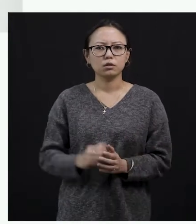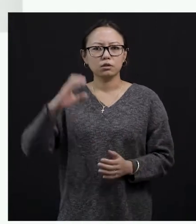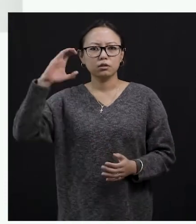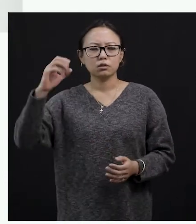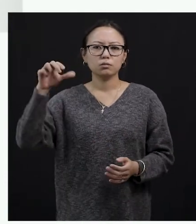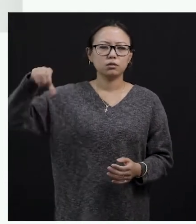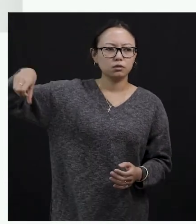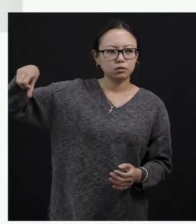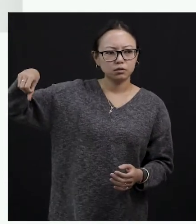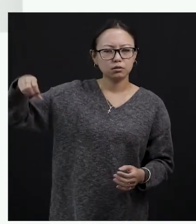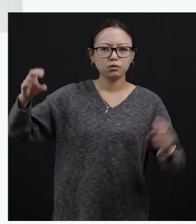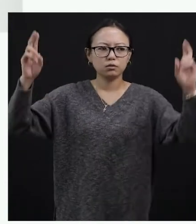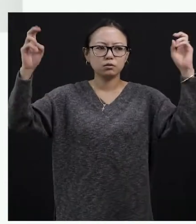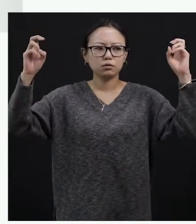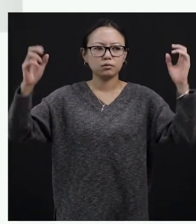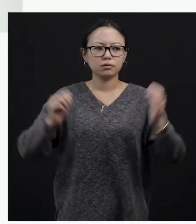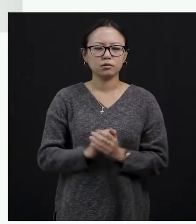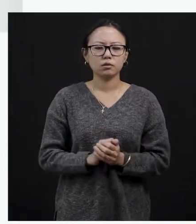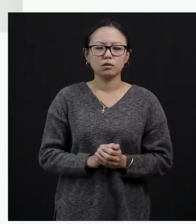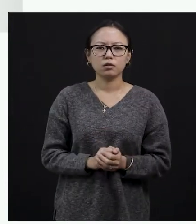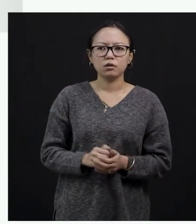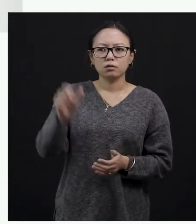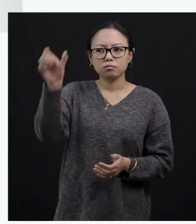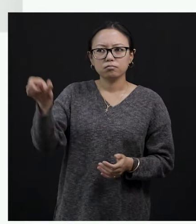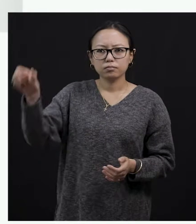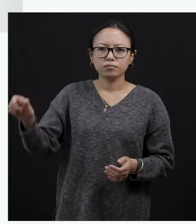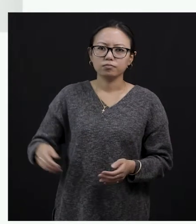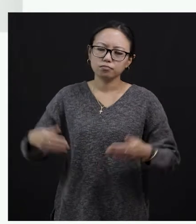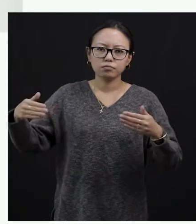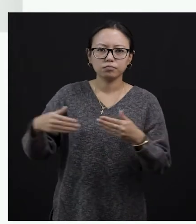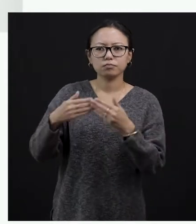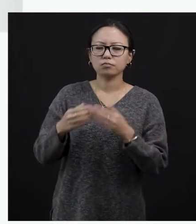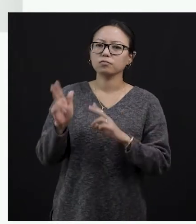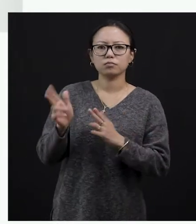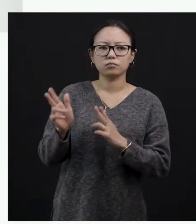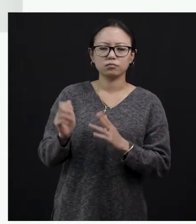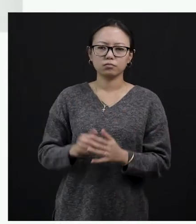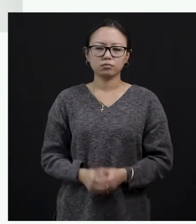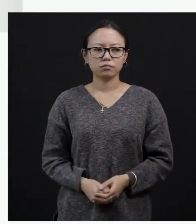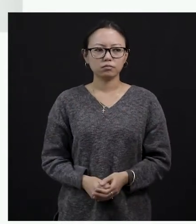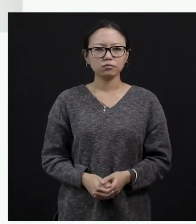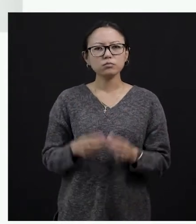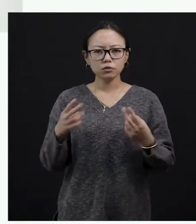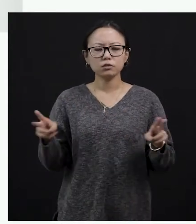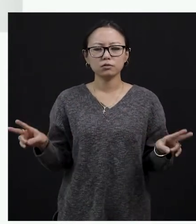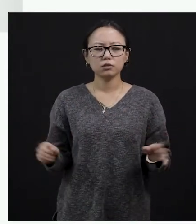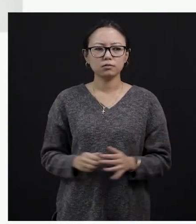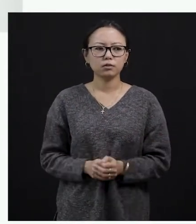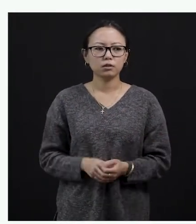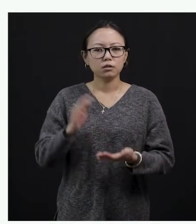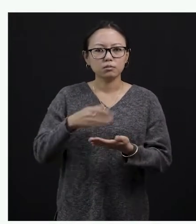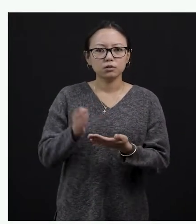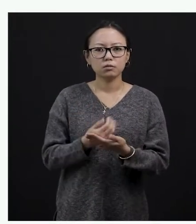with Others, page number 51. Chapter 9, Keeping in Touch with Others, page number